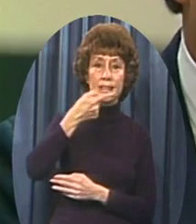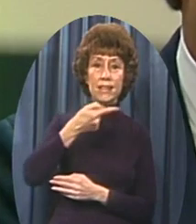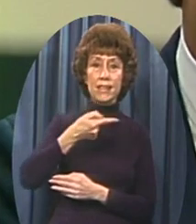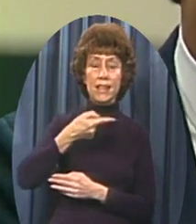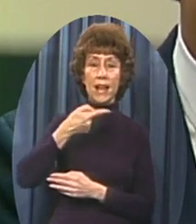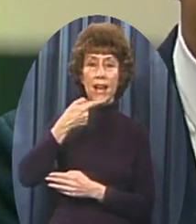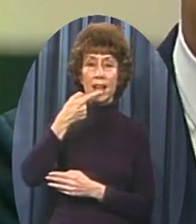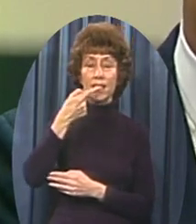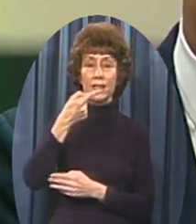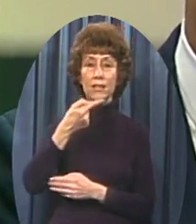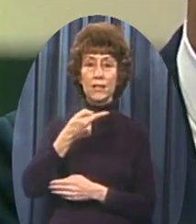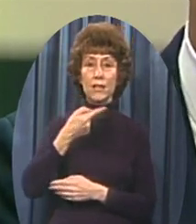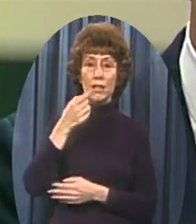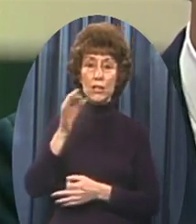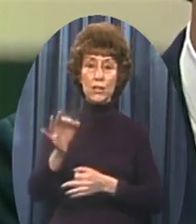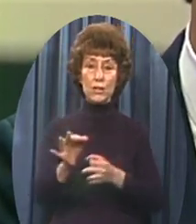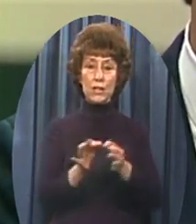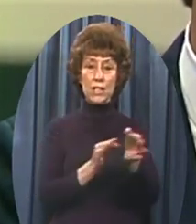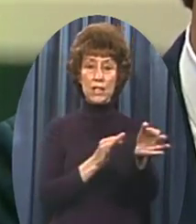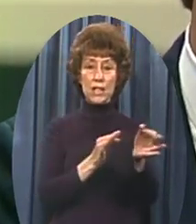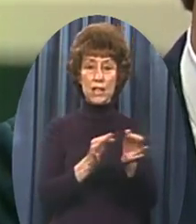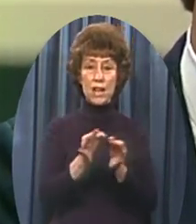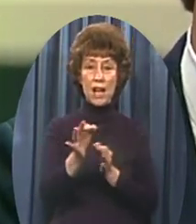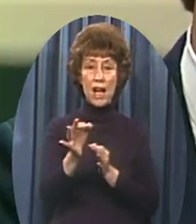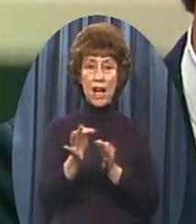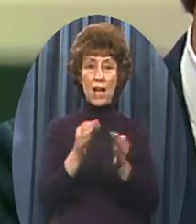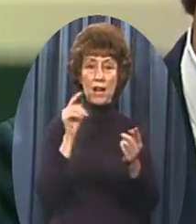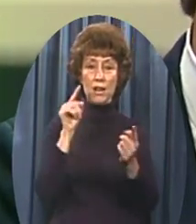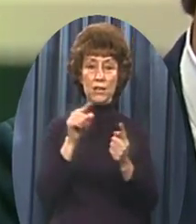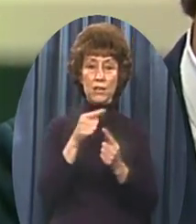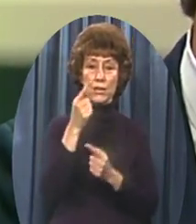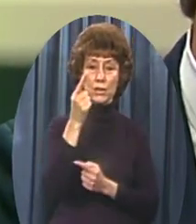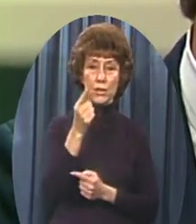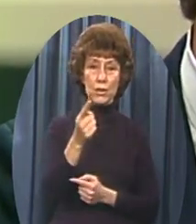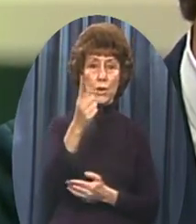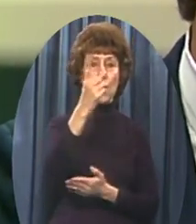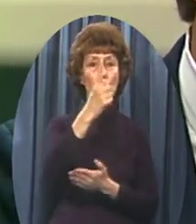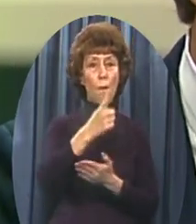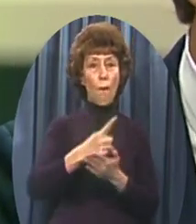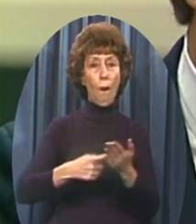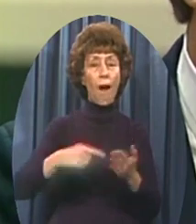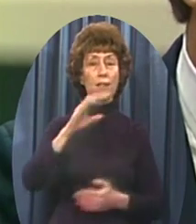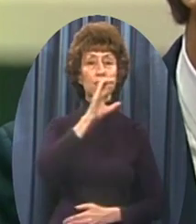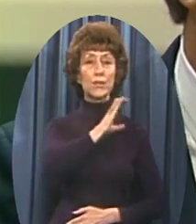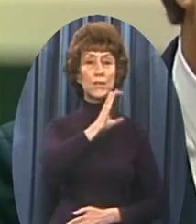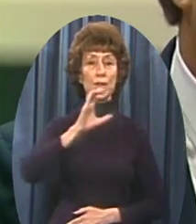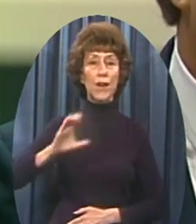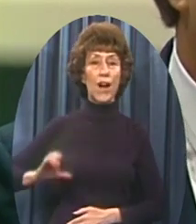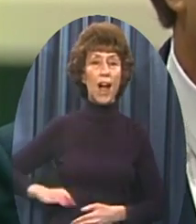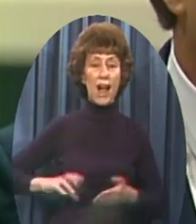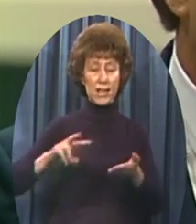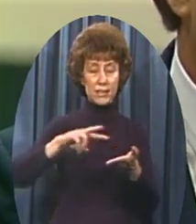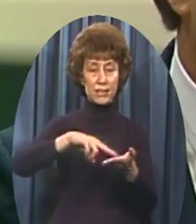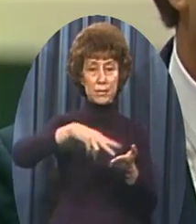to tell you just what Christ means to me,